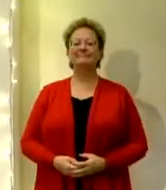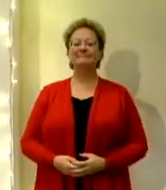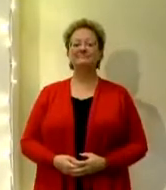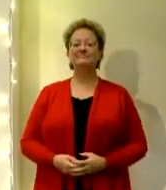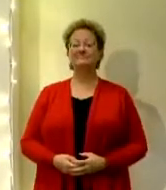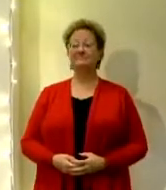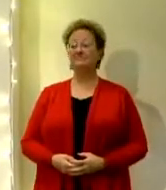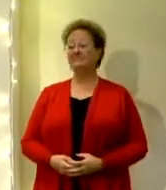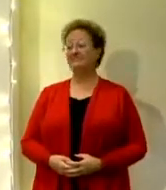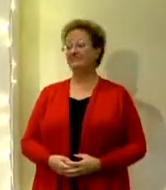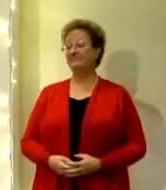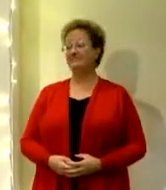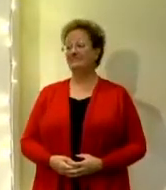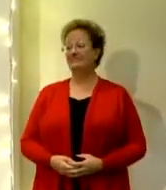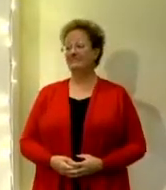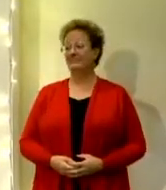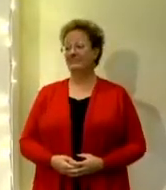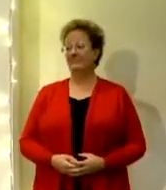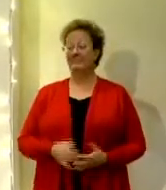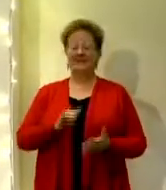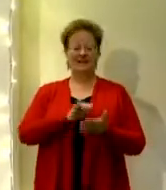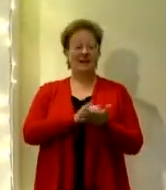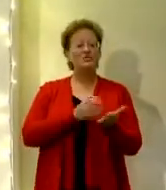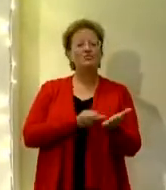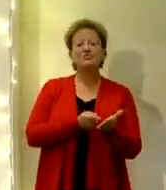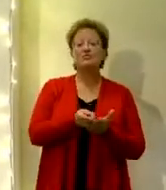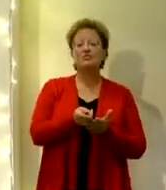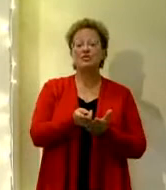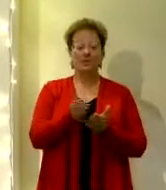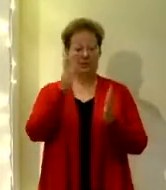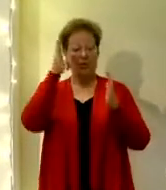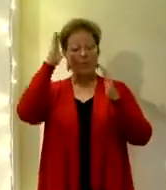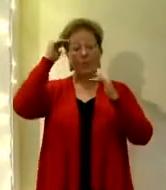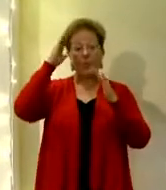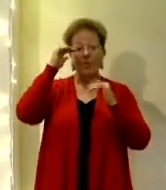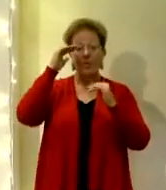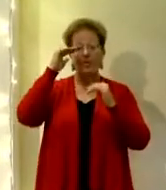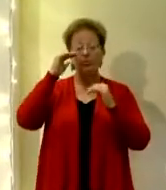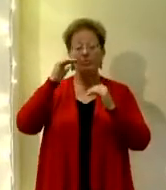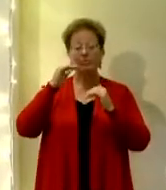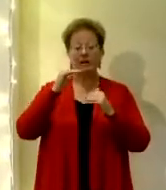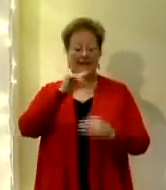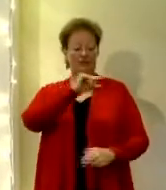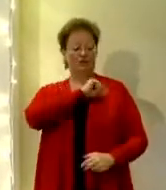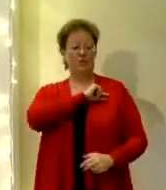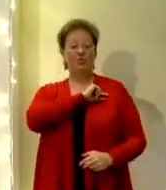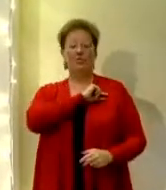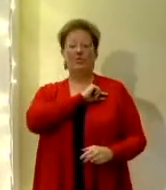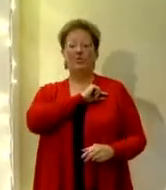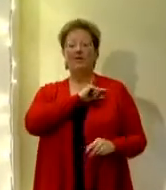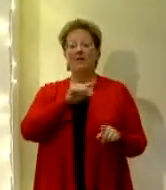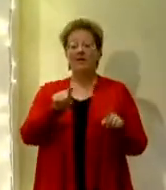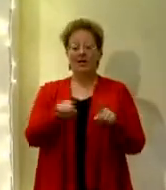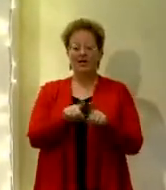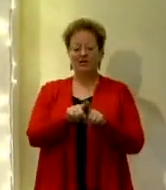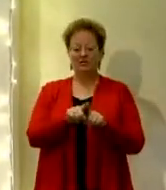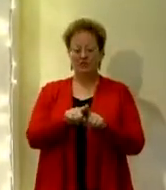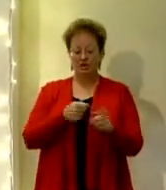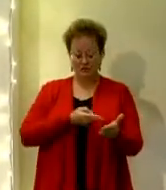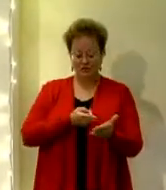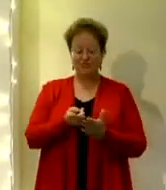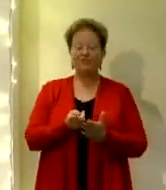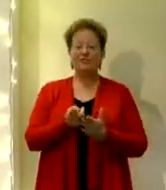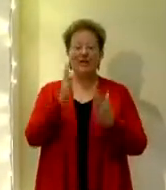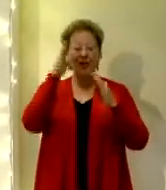Friends, that truth, that hope that George has is the very truth and